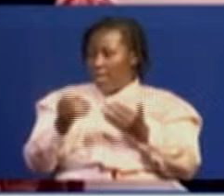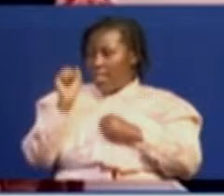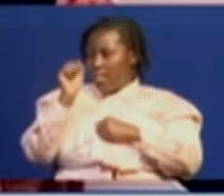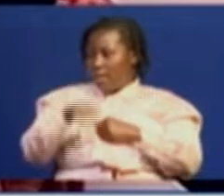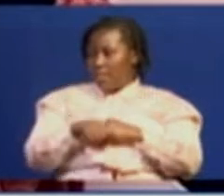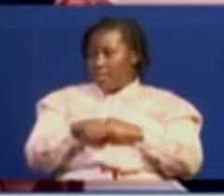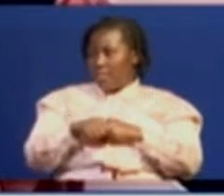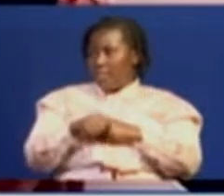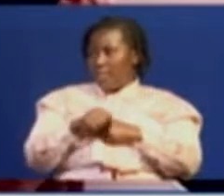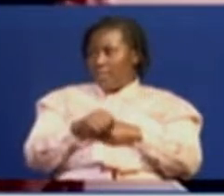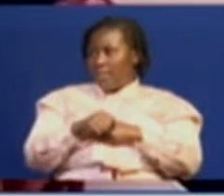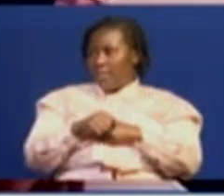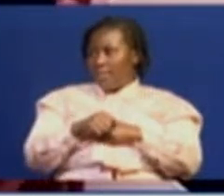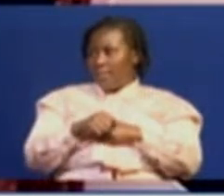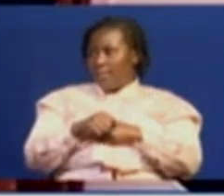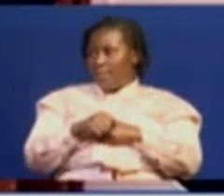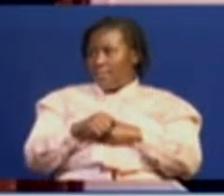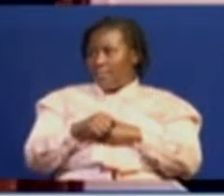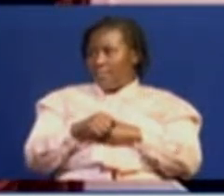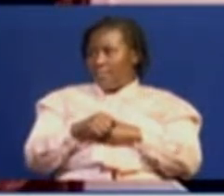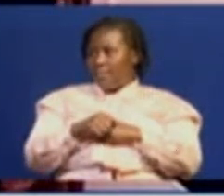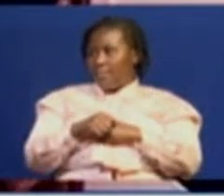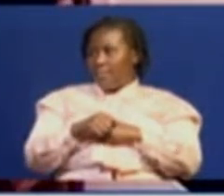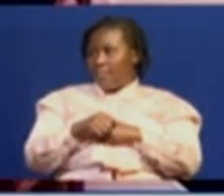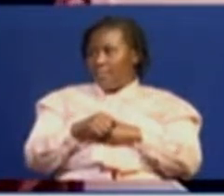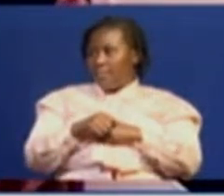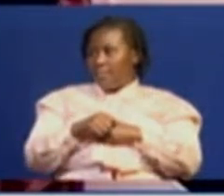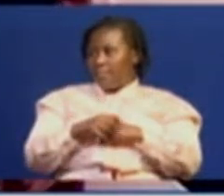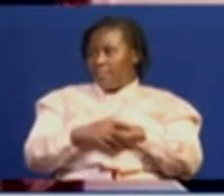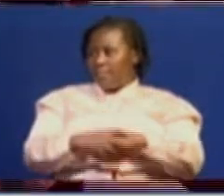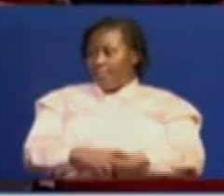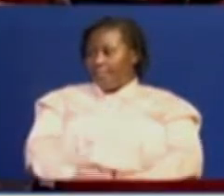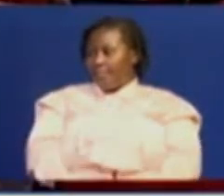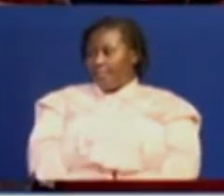participation video? Yes. Please have it played.